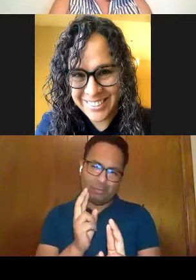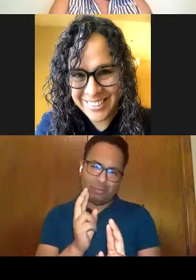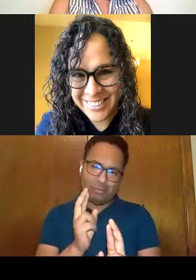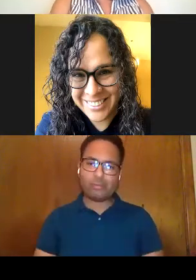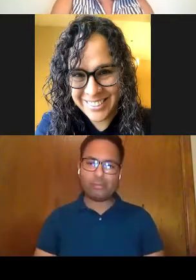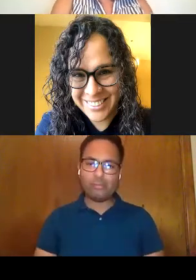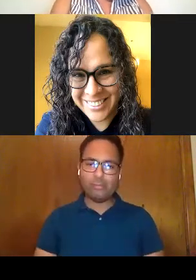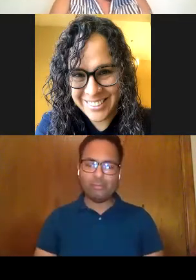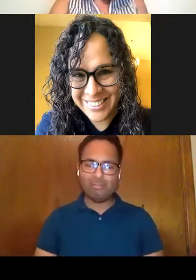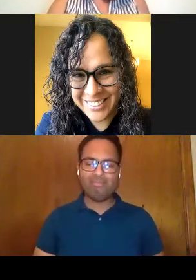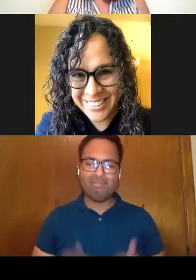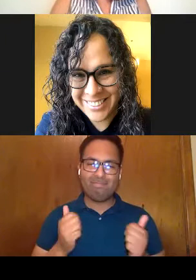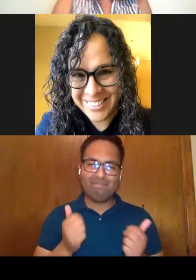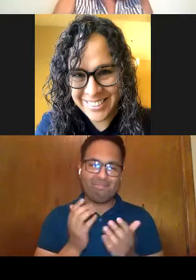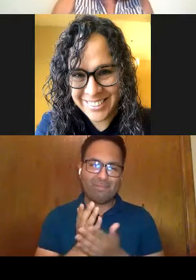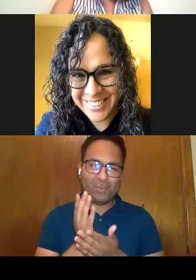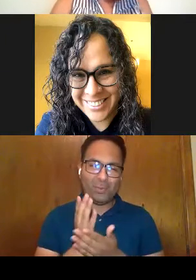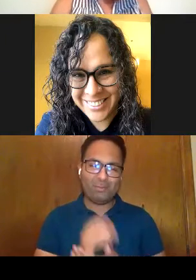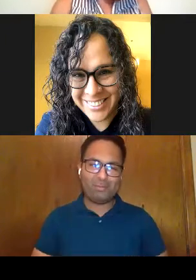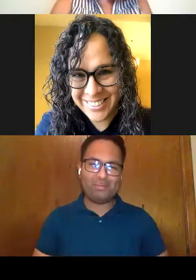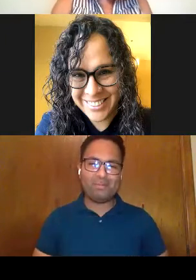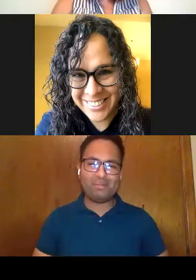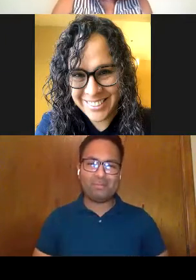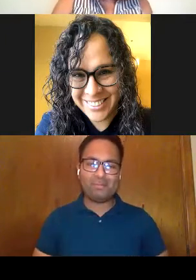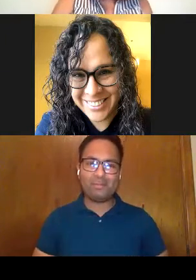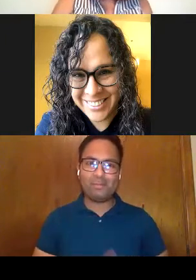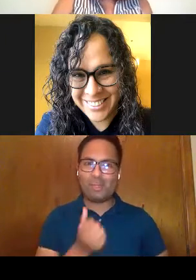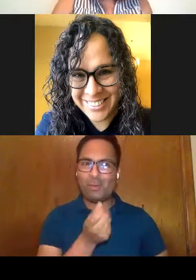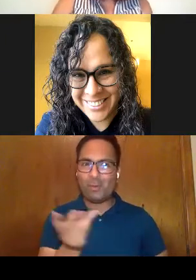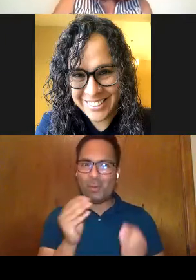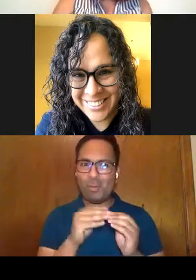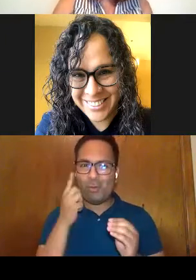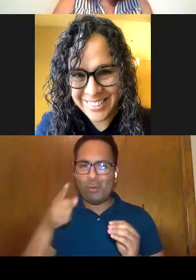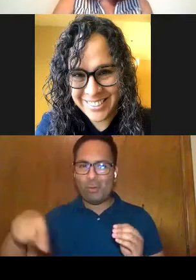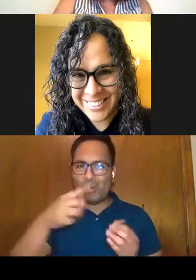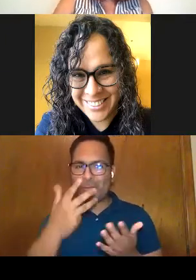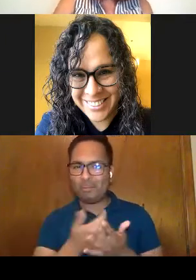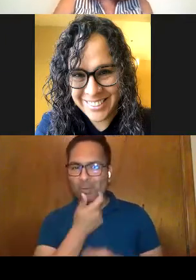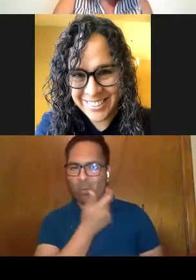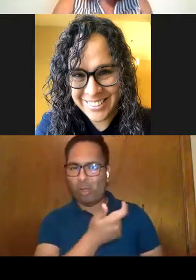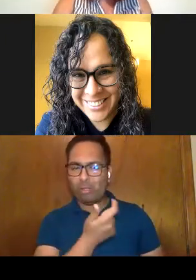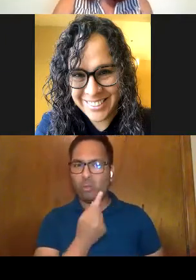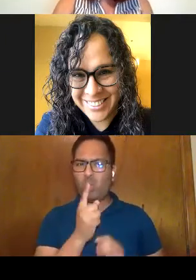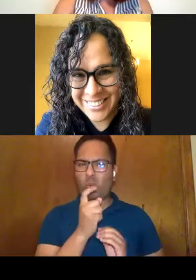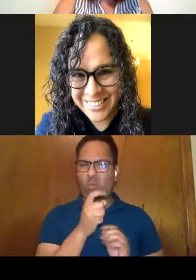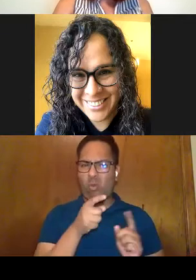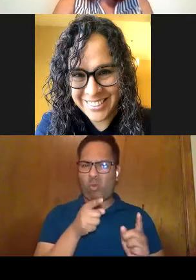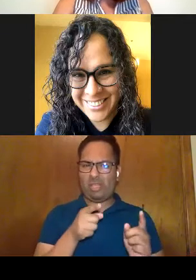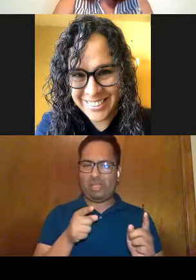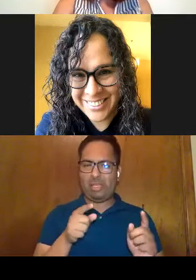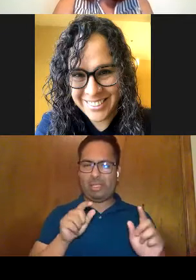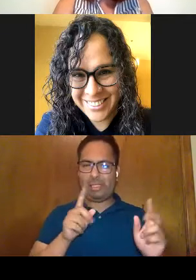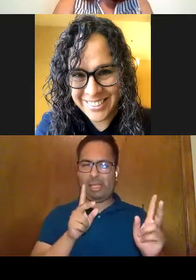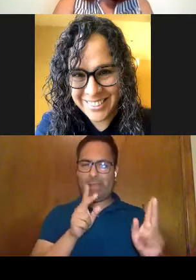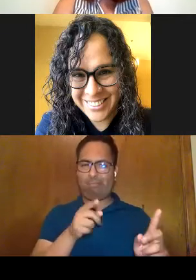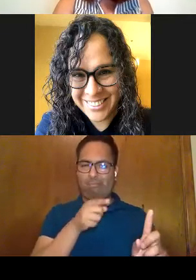All right. Got a couple more for you to watch here. One more on this screen. and then we'll talk